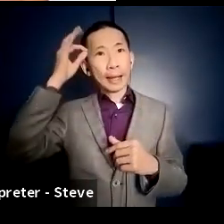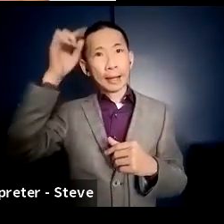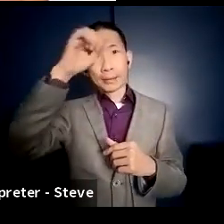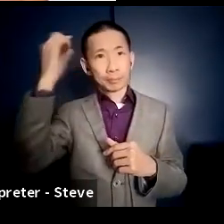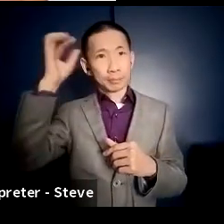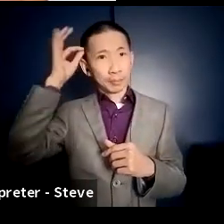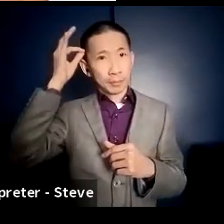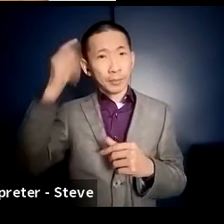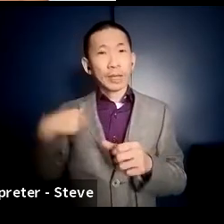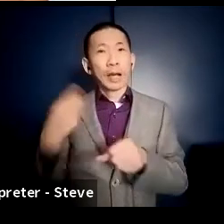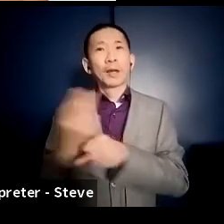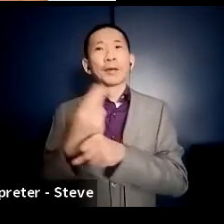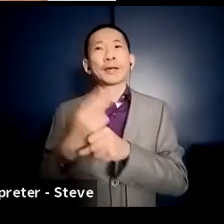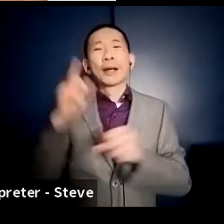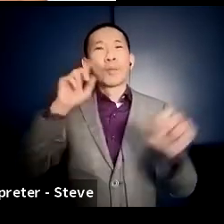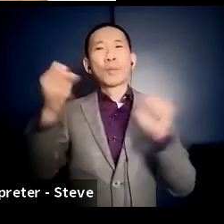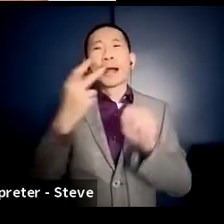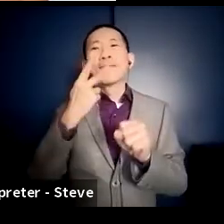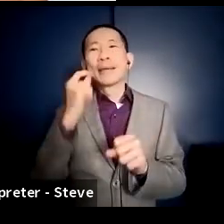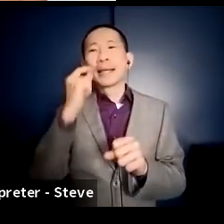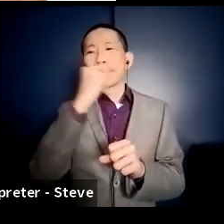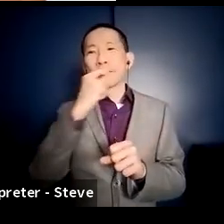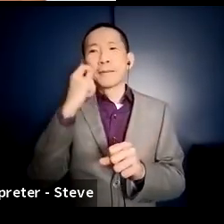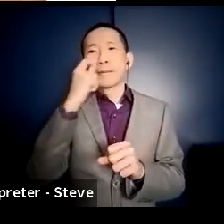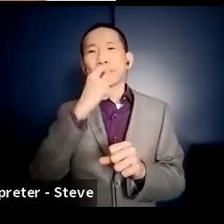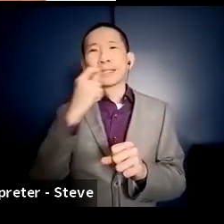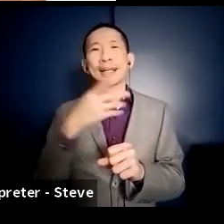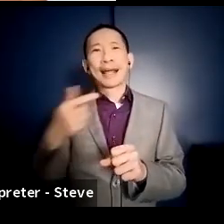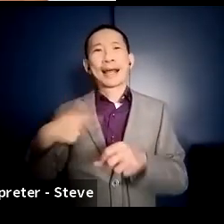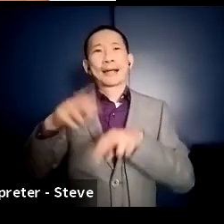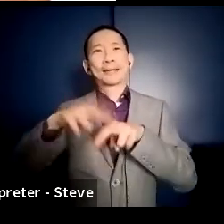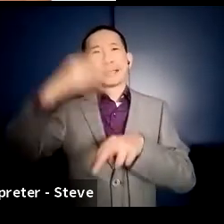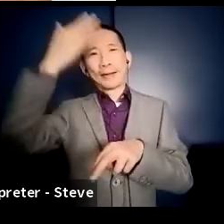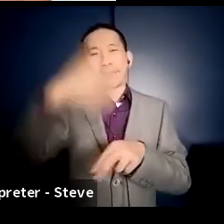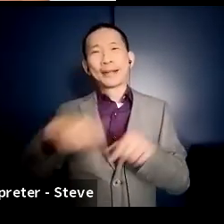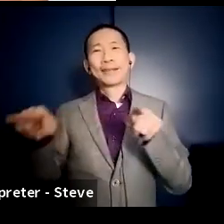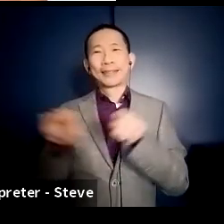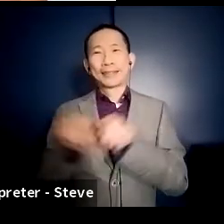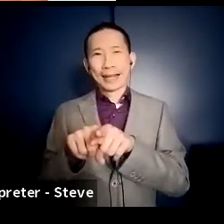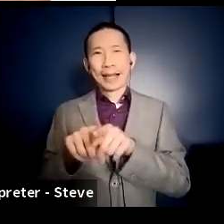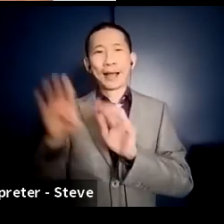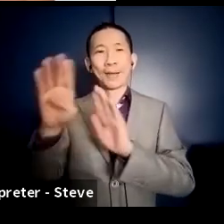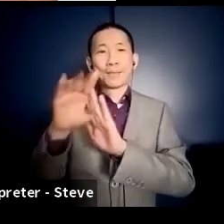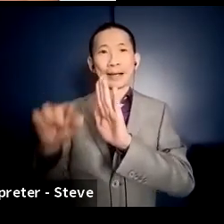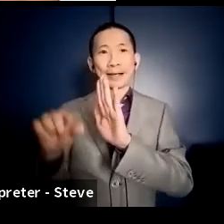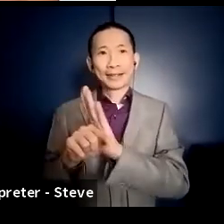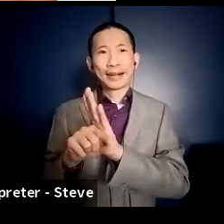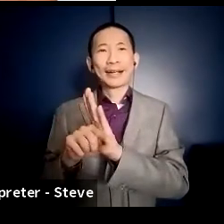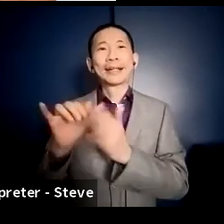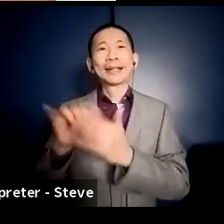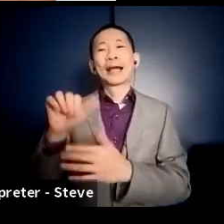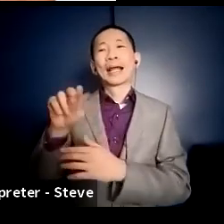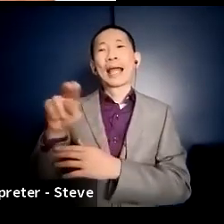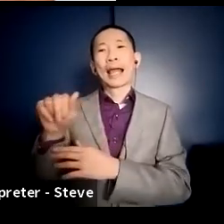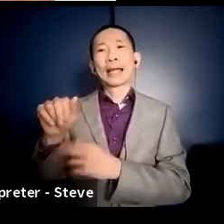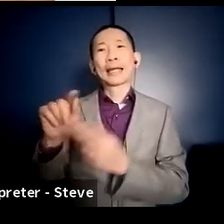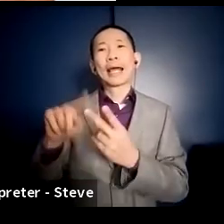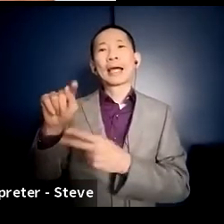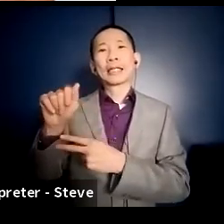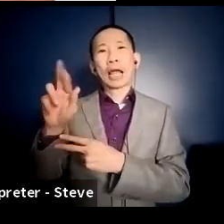pink lipstick, and I'm sitting in front of the same background that Anna and Tara